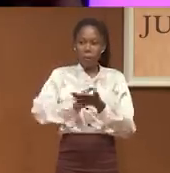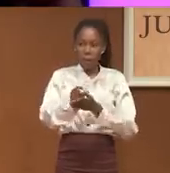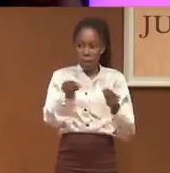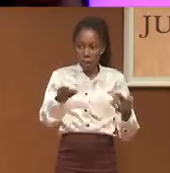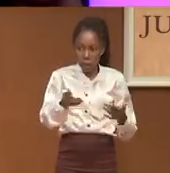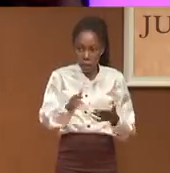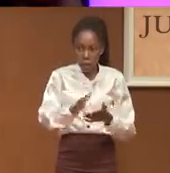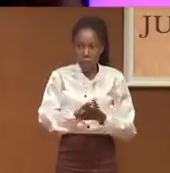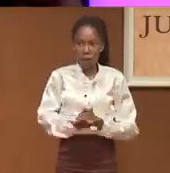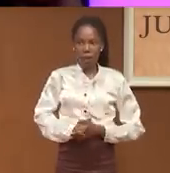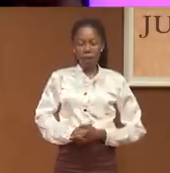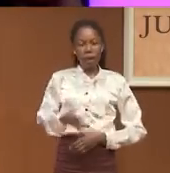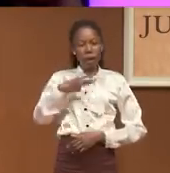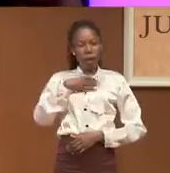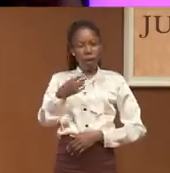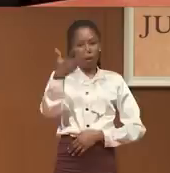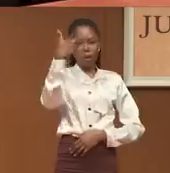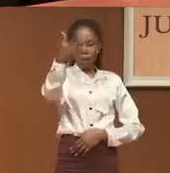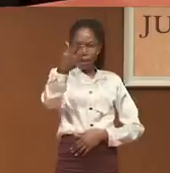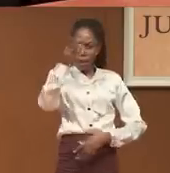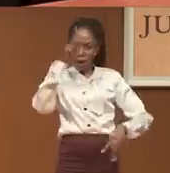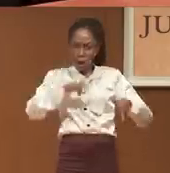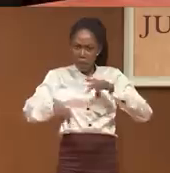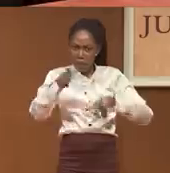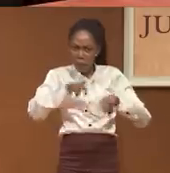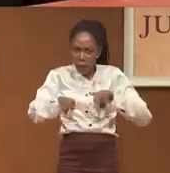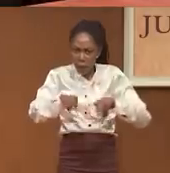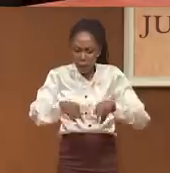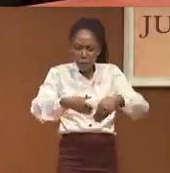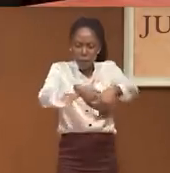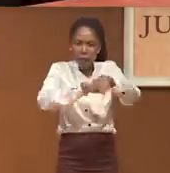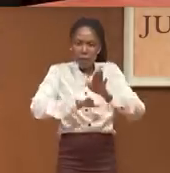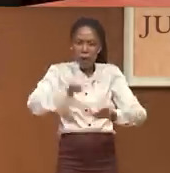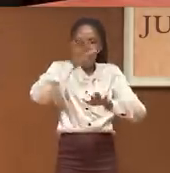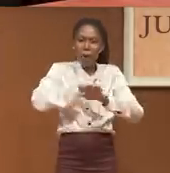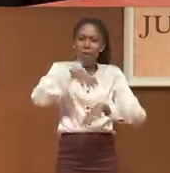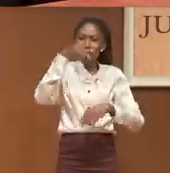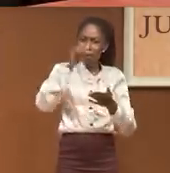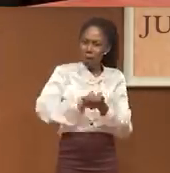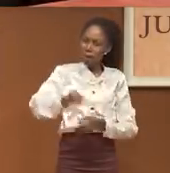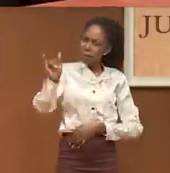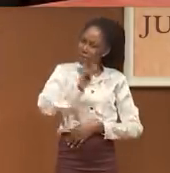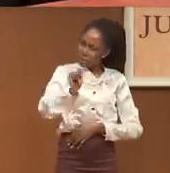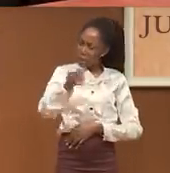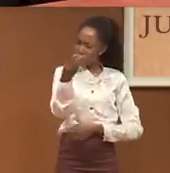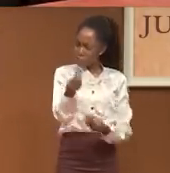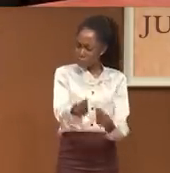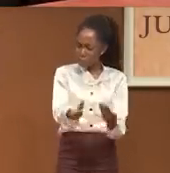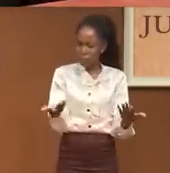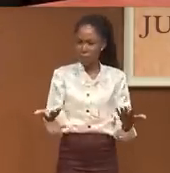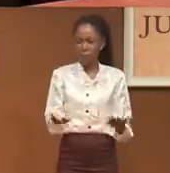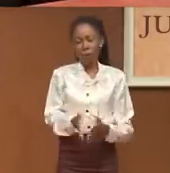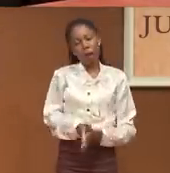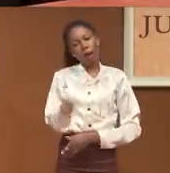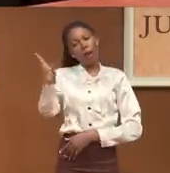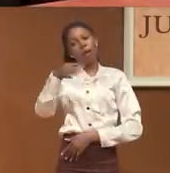they were actually burying that day, 3 corpses. Ah. And I said, this is not what you told me. He